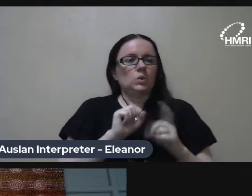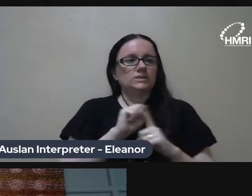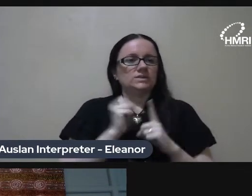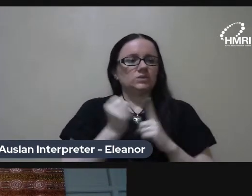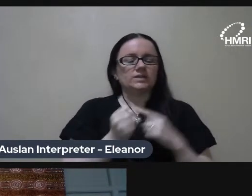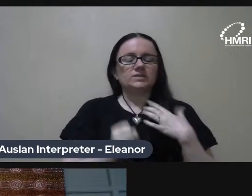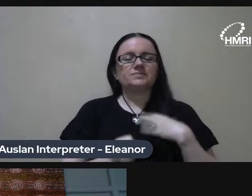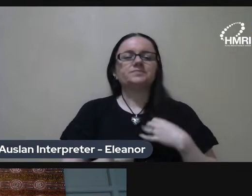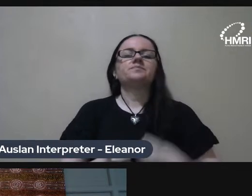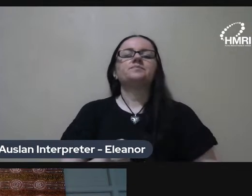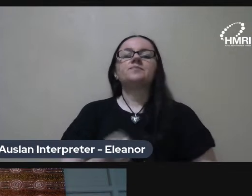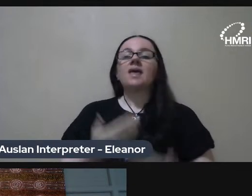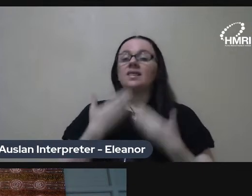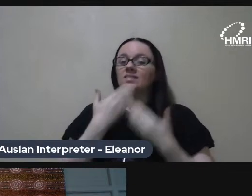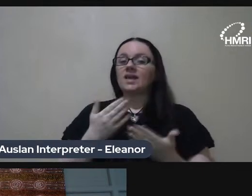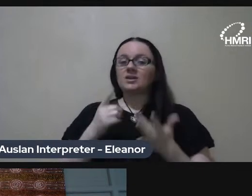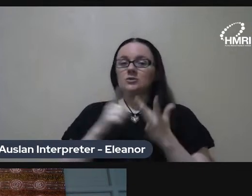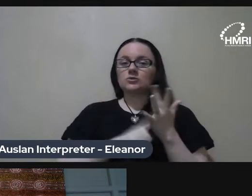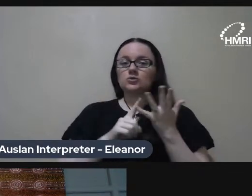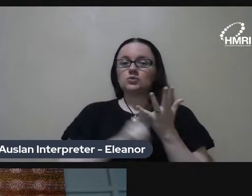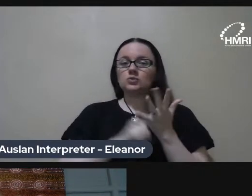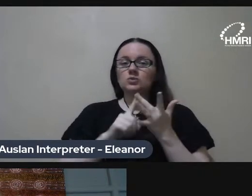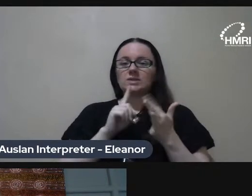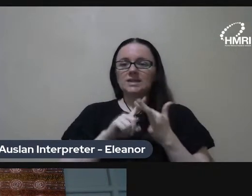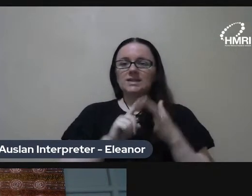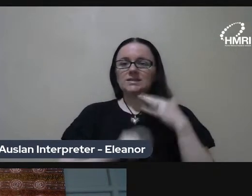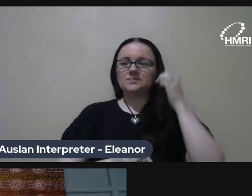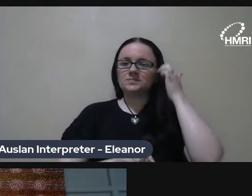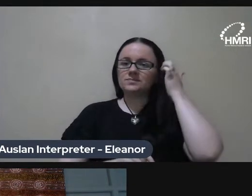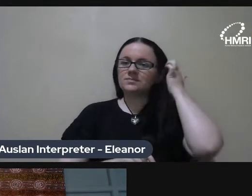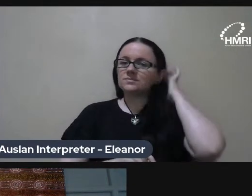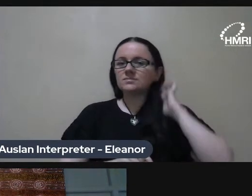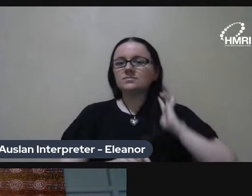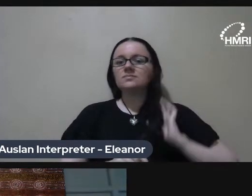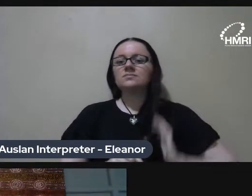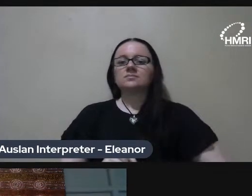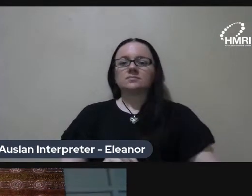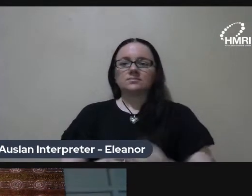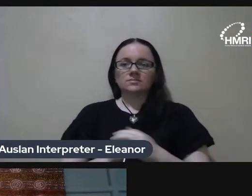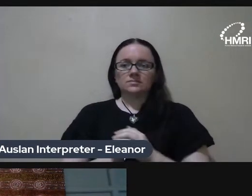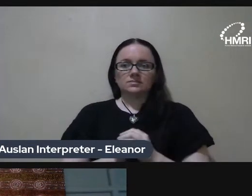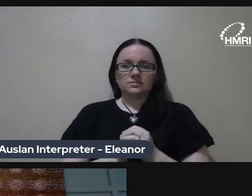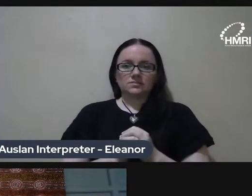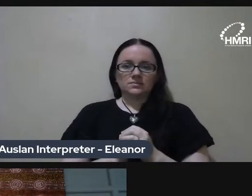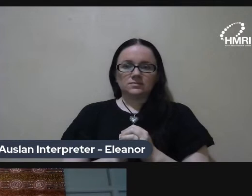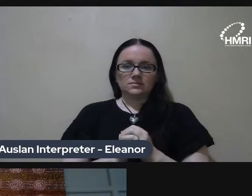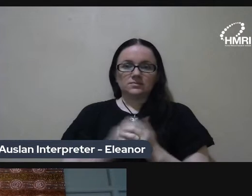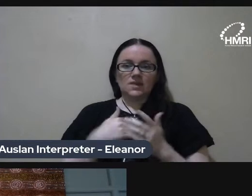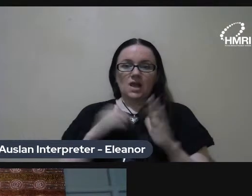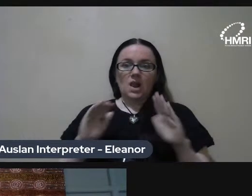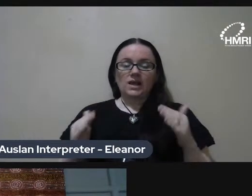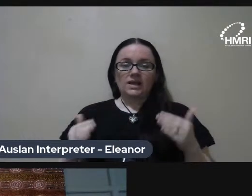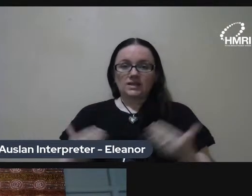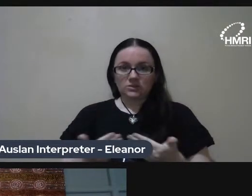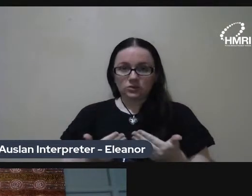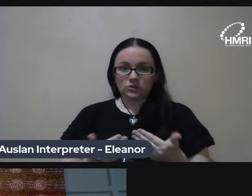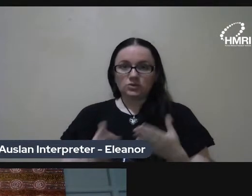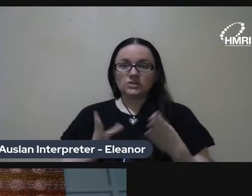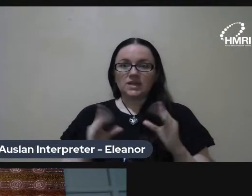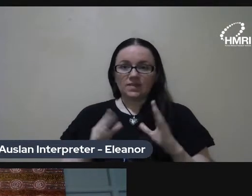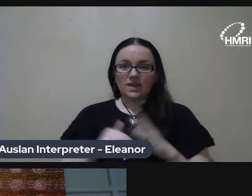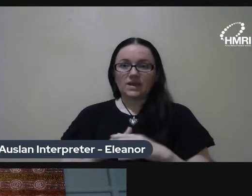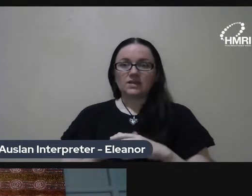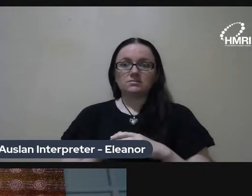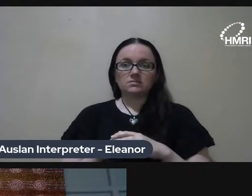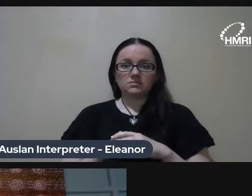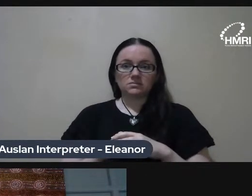to have you here. Thanks, Gillian. I will very briefly introduce you and then just get right out of the way and let you do what you